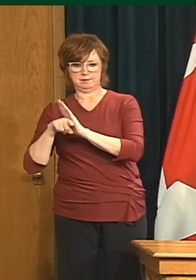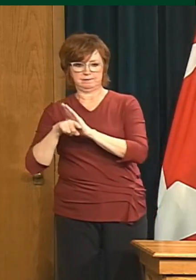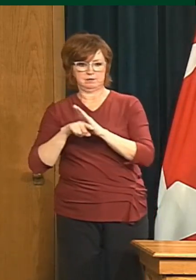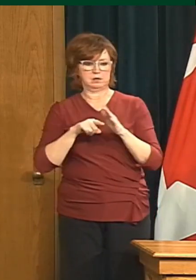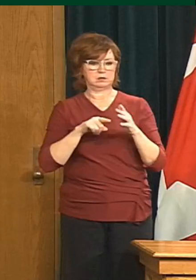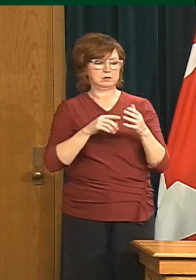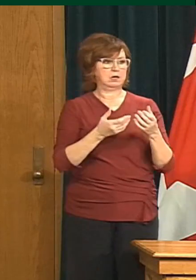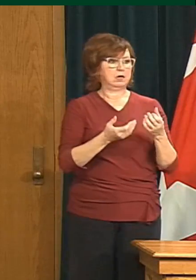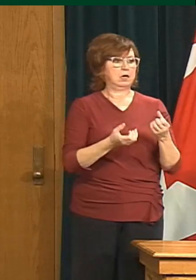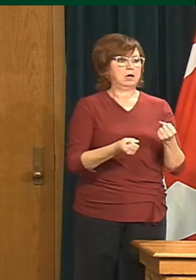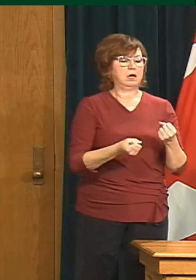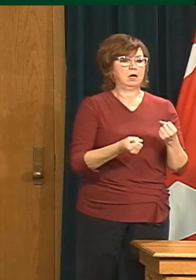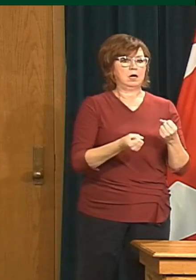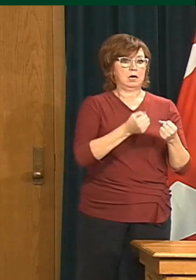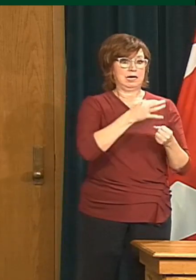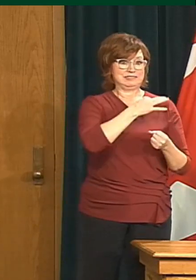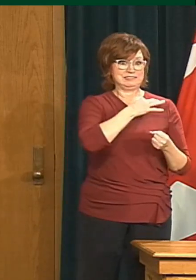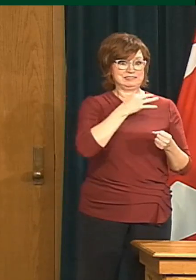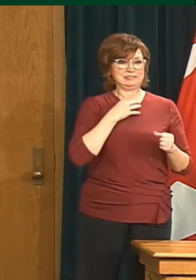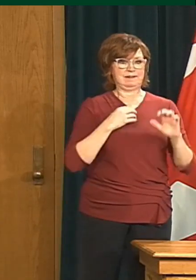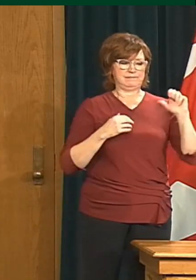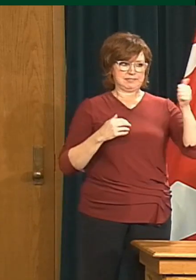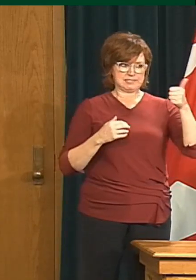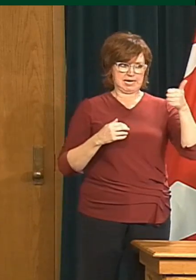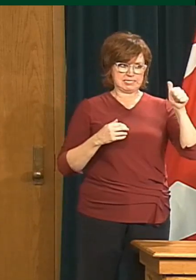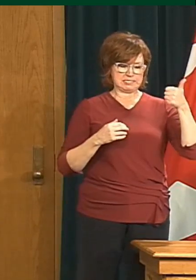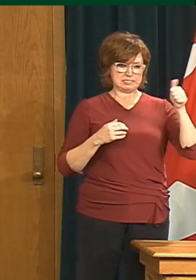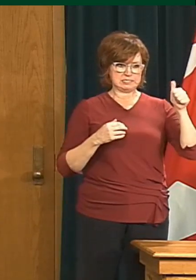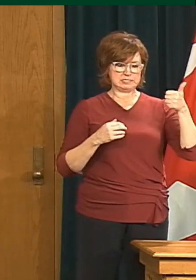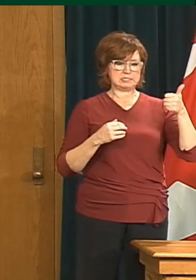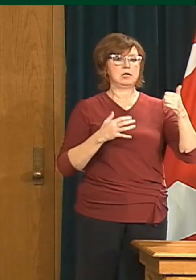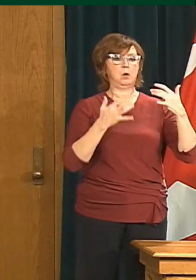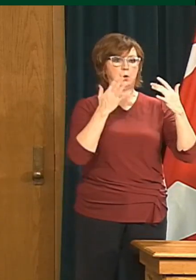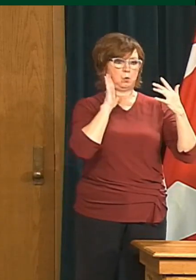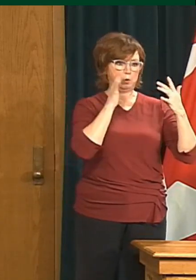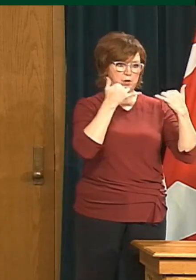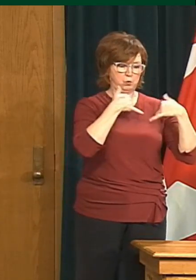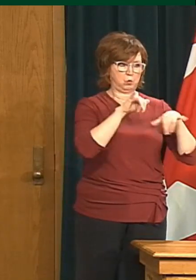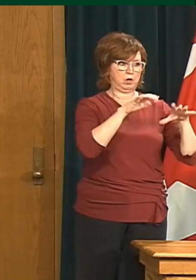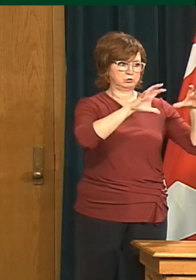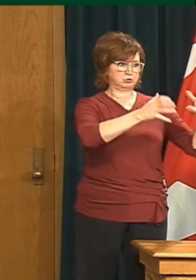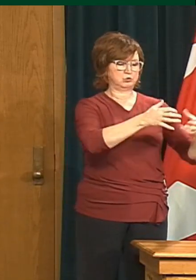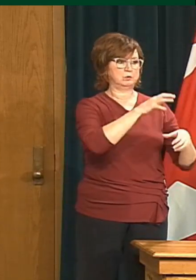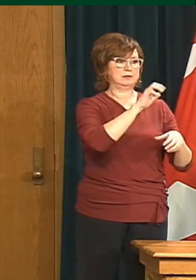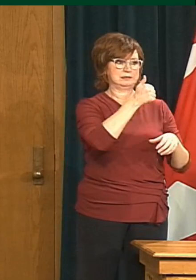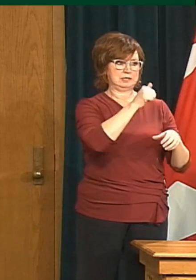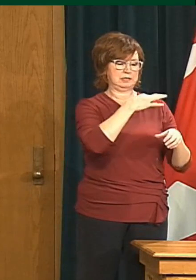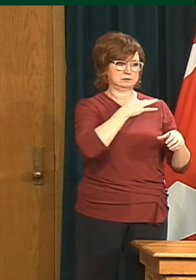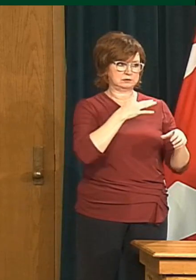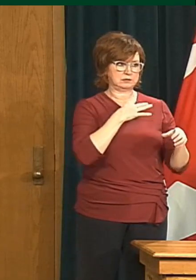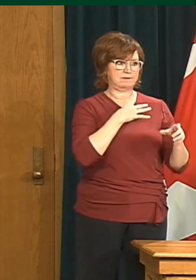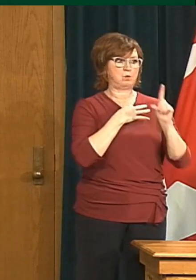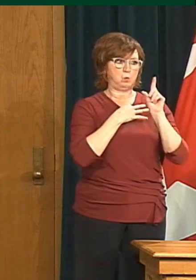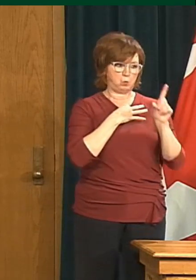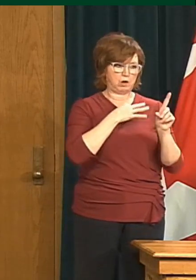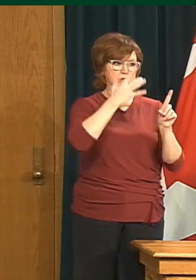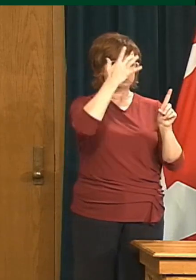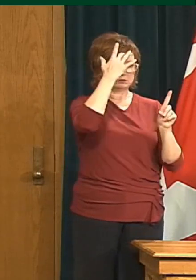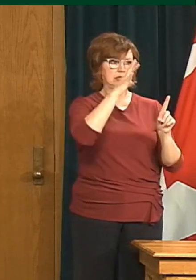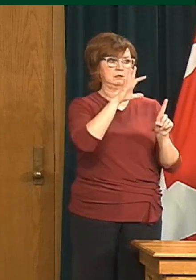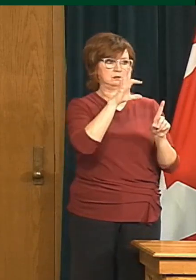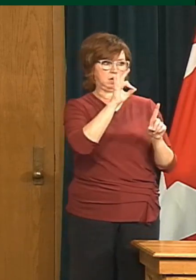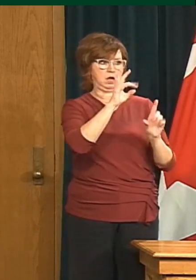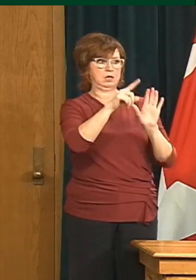are being monitored. And at this point, that is the update, but we will get further details of the outbreak as they become